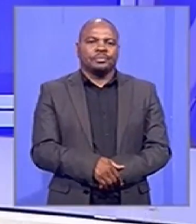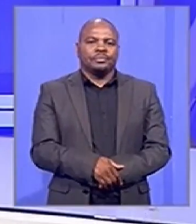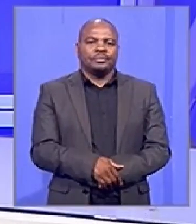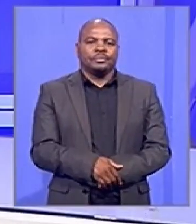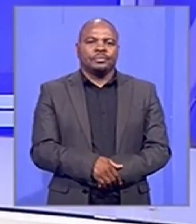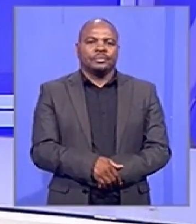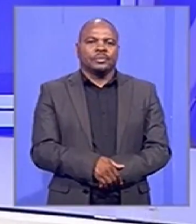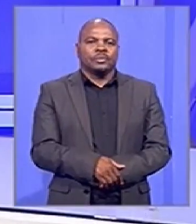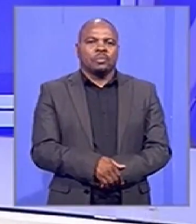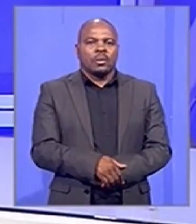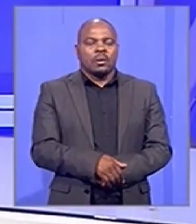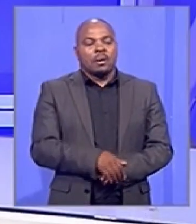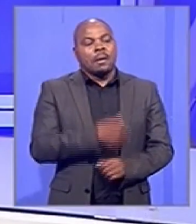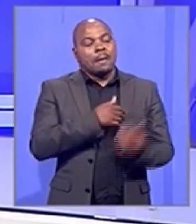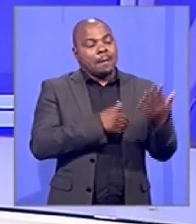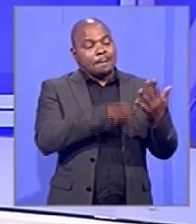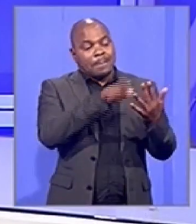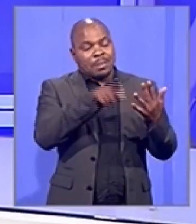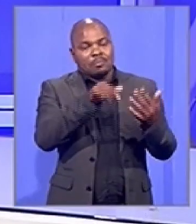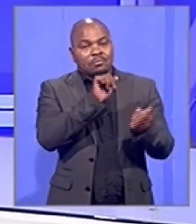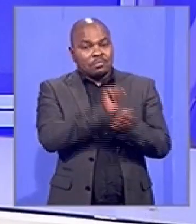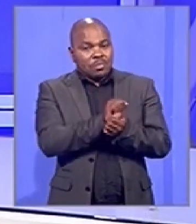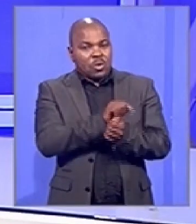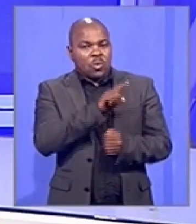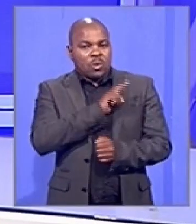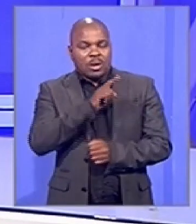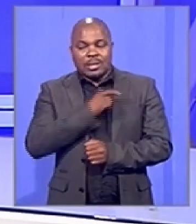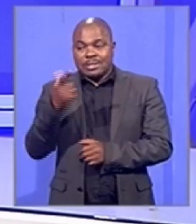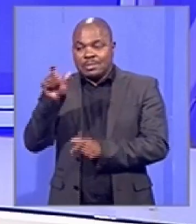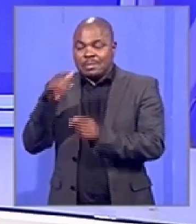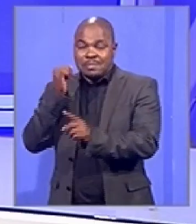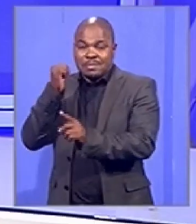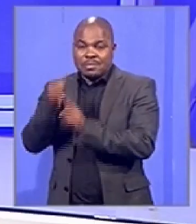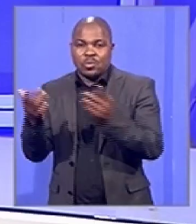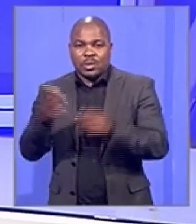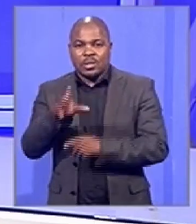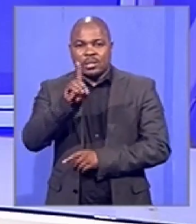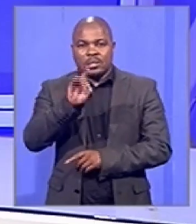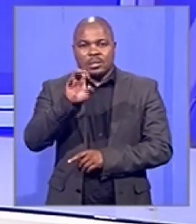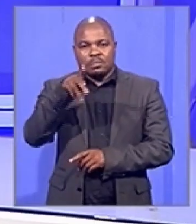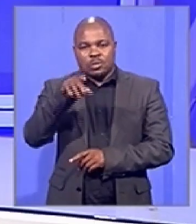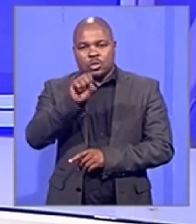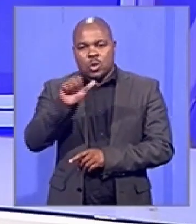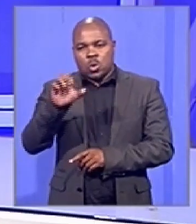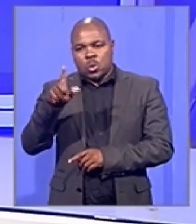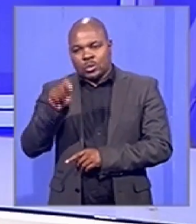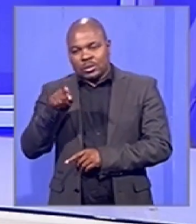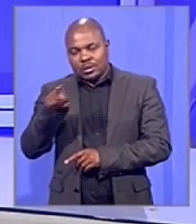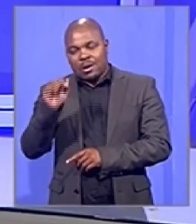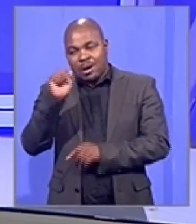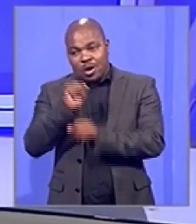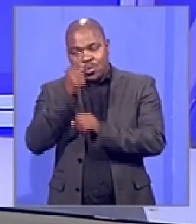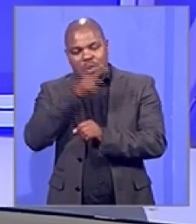Kopo ya beili ba belaelo ba hlano ba qoswang ka polao ya batho ba supileng lekešeng la Ditaba Gauteng e buseditswe morago ba ka la